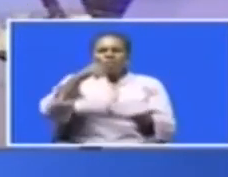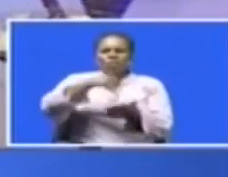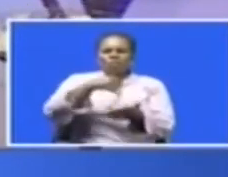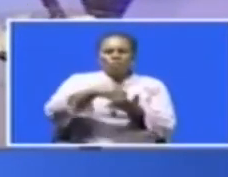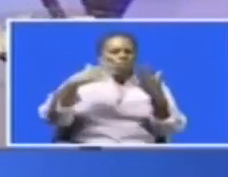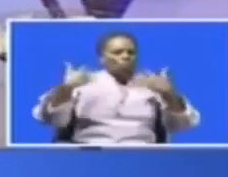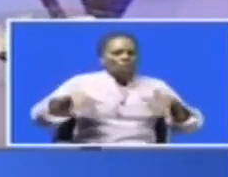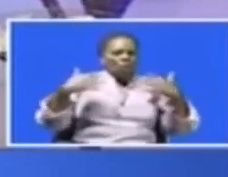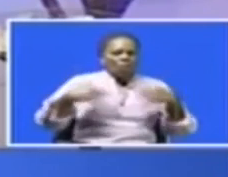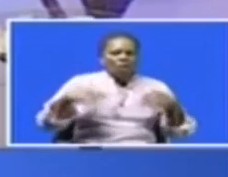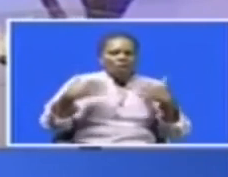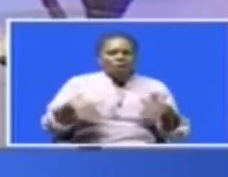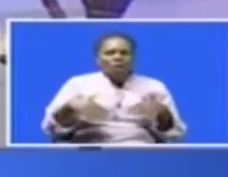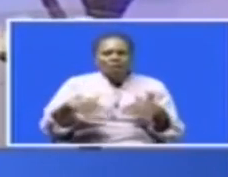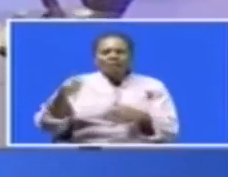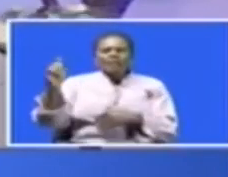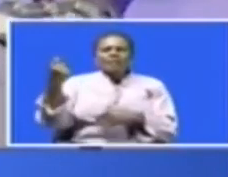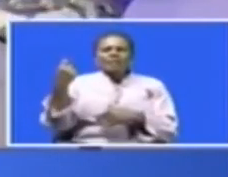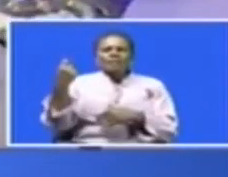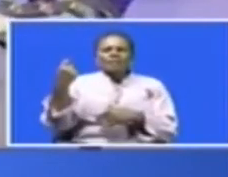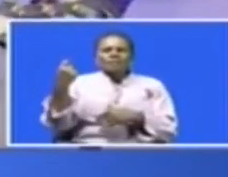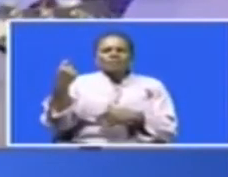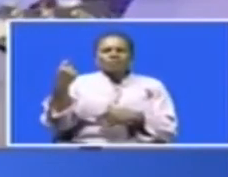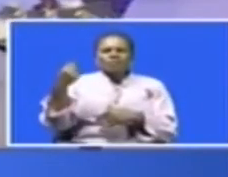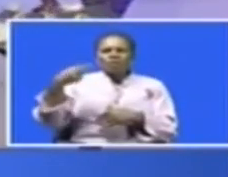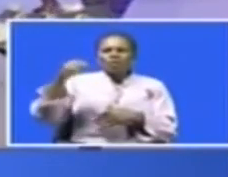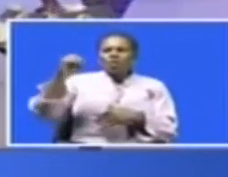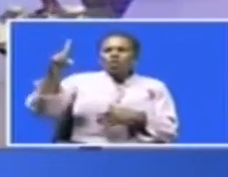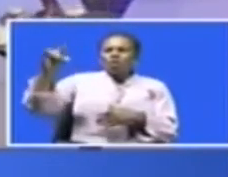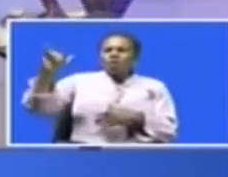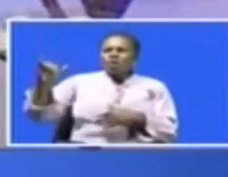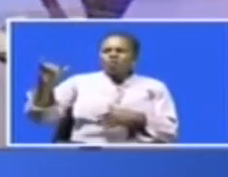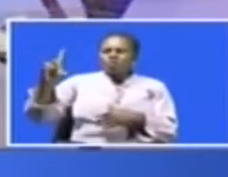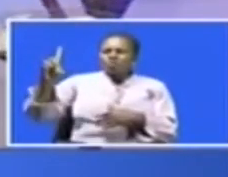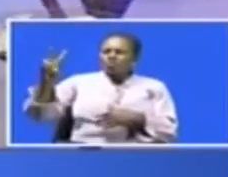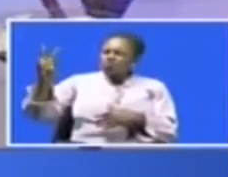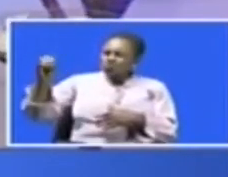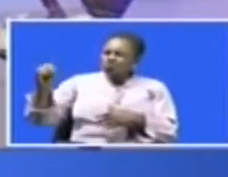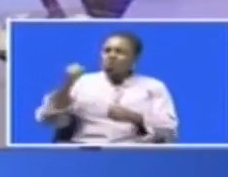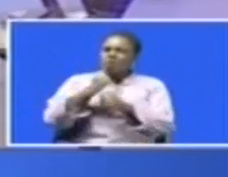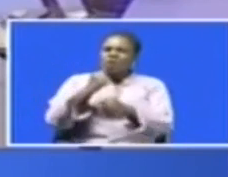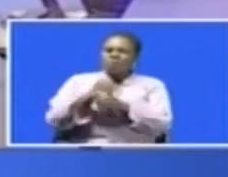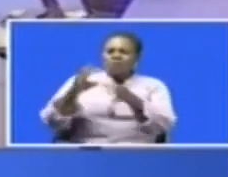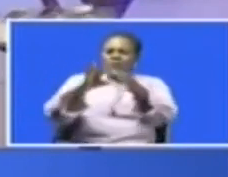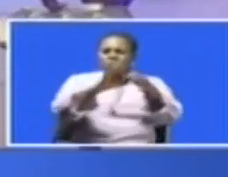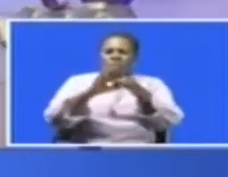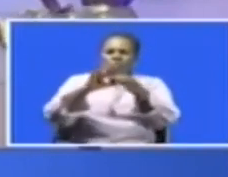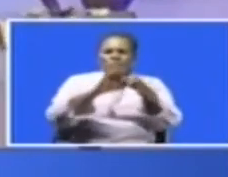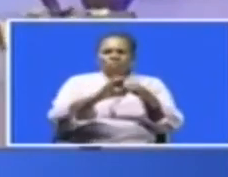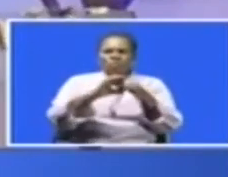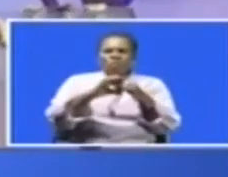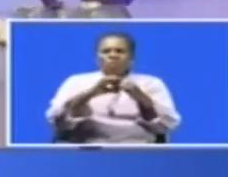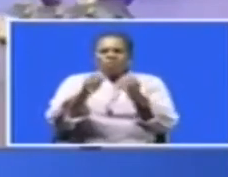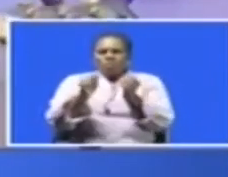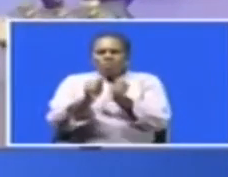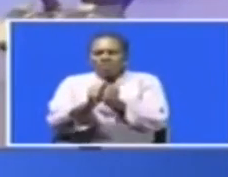awesome established artists in Kenya with me to Hollywood so that we can collaborate and do some more of the Afrobeat vibe with my bluesy sound,